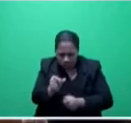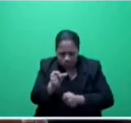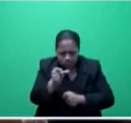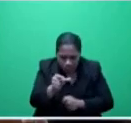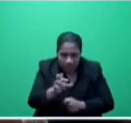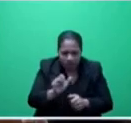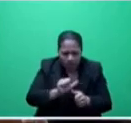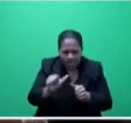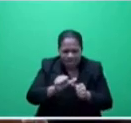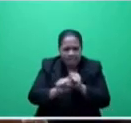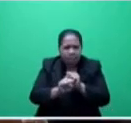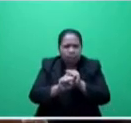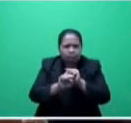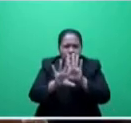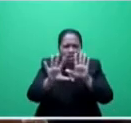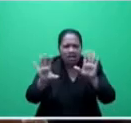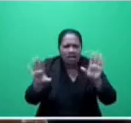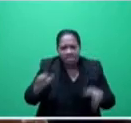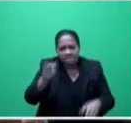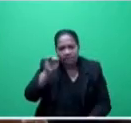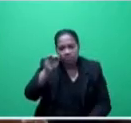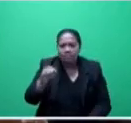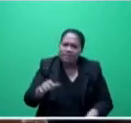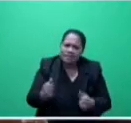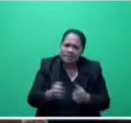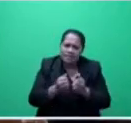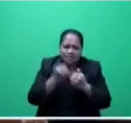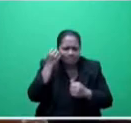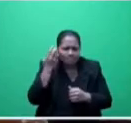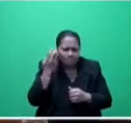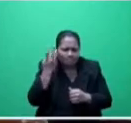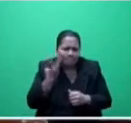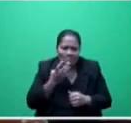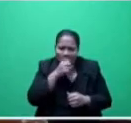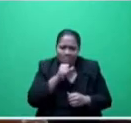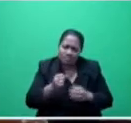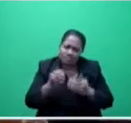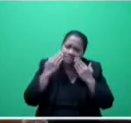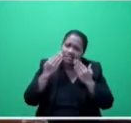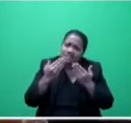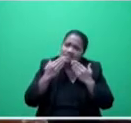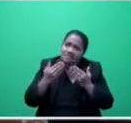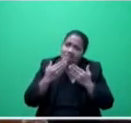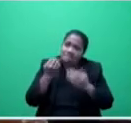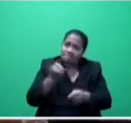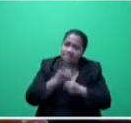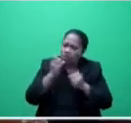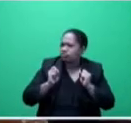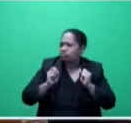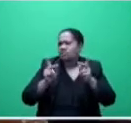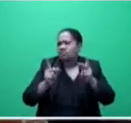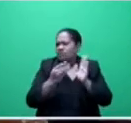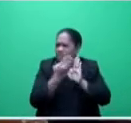of our countrymen and women thank the Almighty God for the opportunities in the budgetary allocation